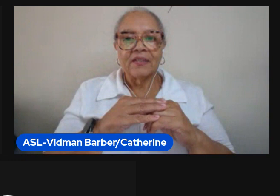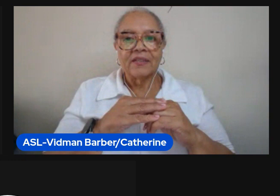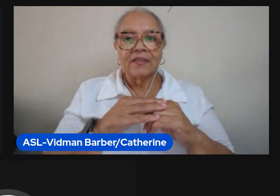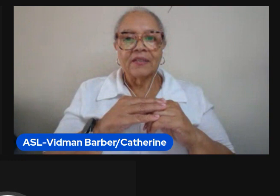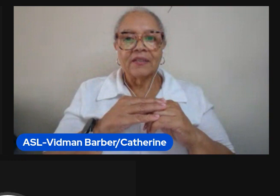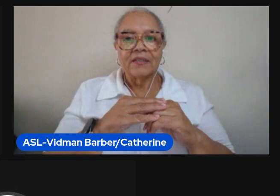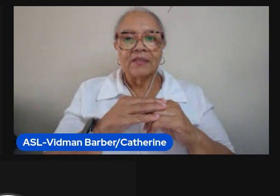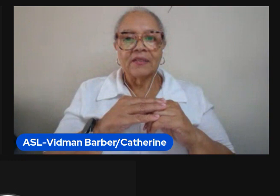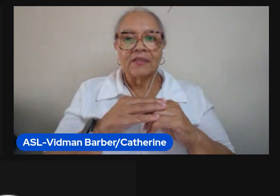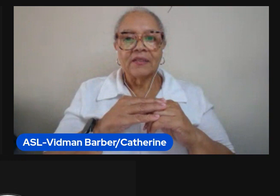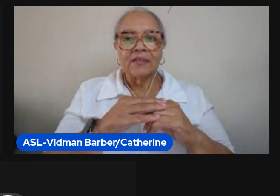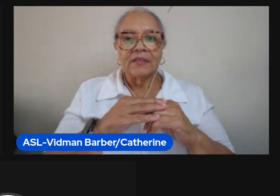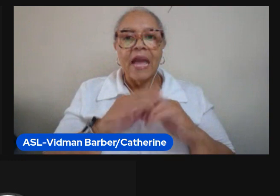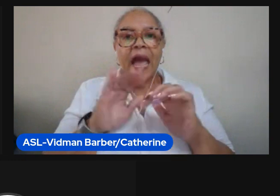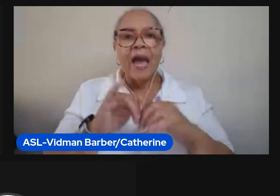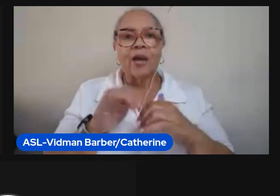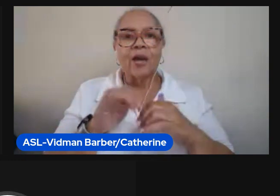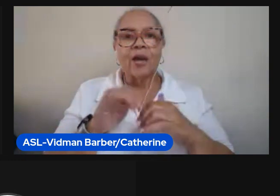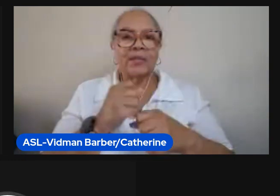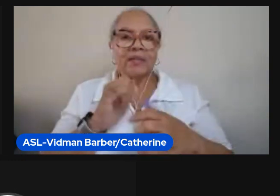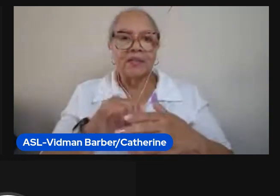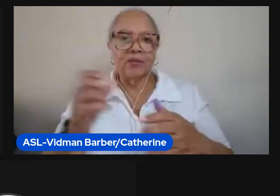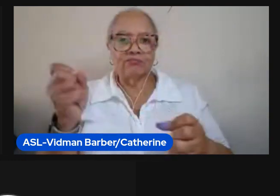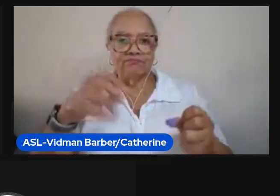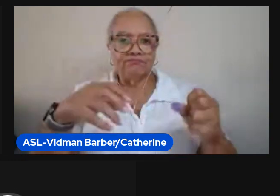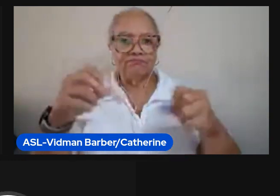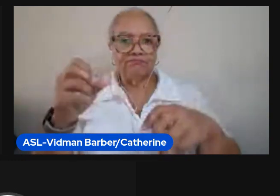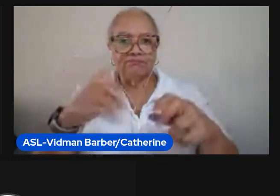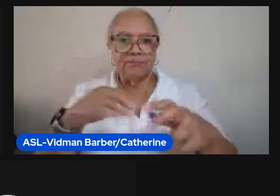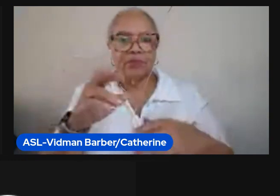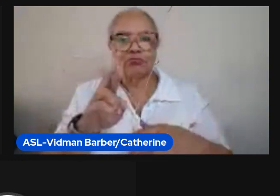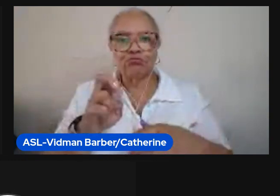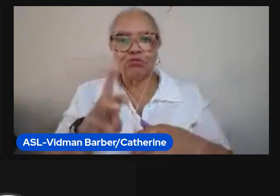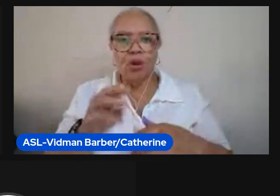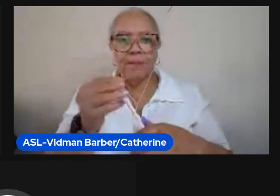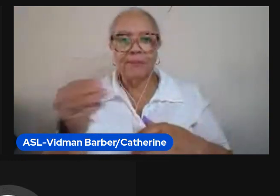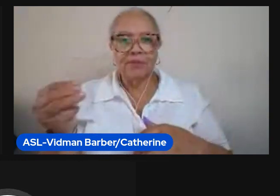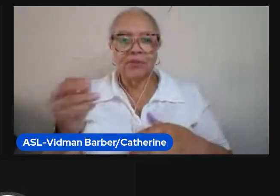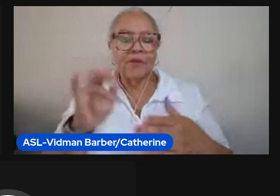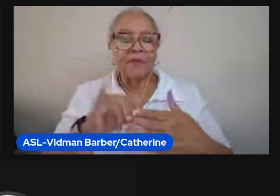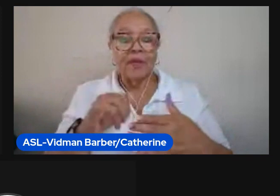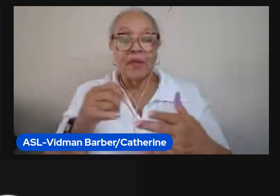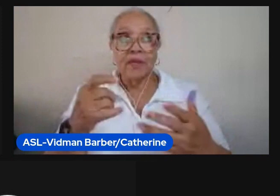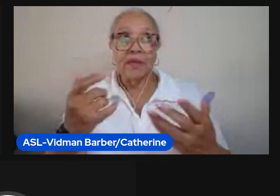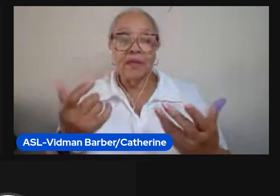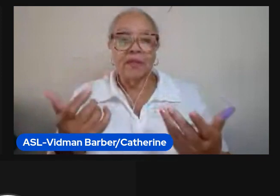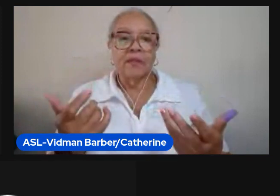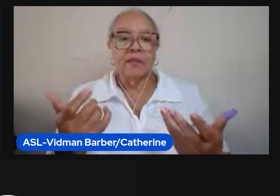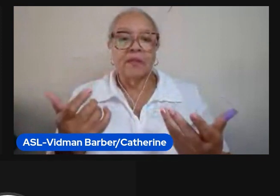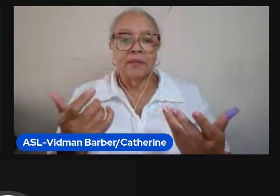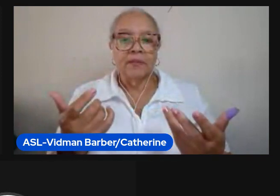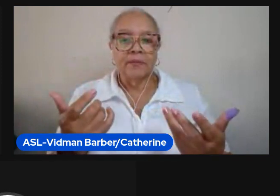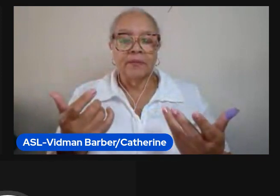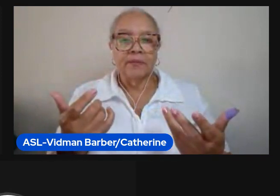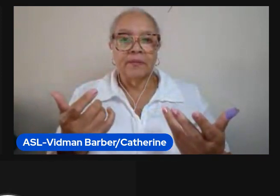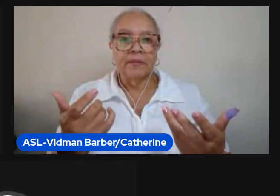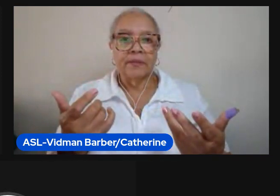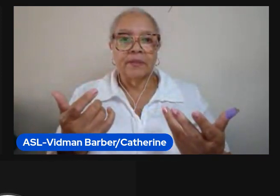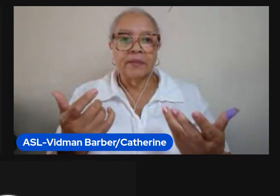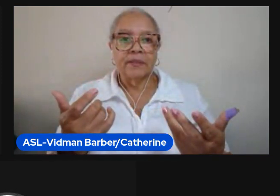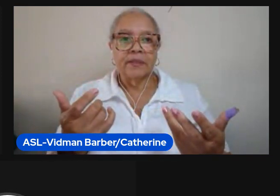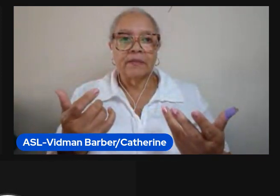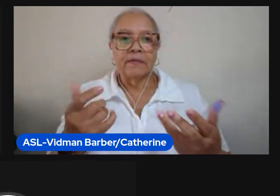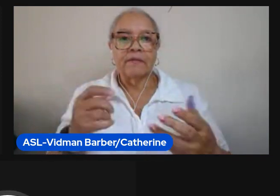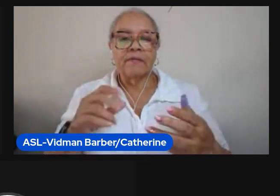how do we get these ingredients? How do we get these raw materials so that we will not just have a vaccine development hub